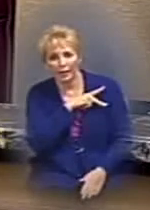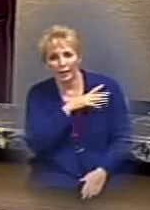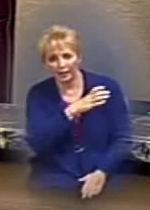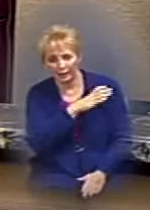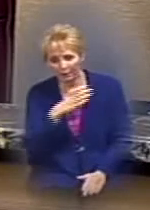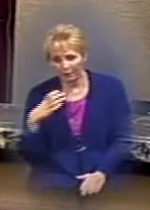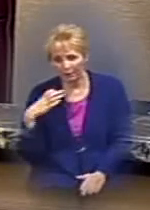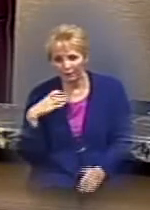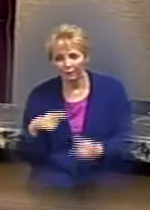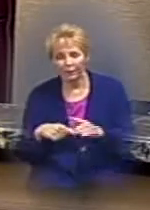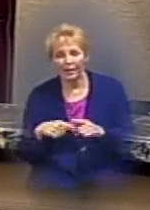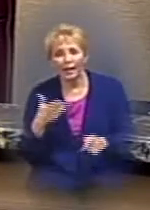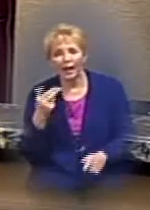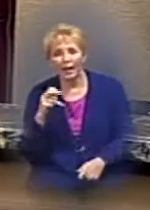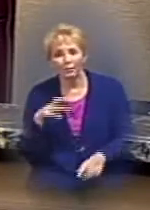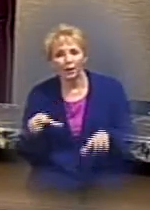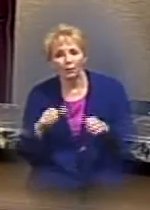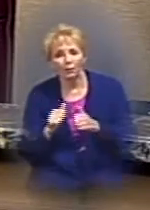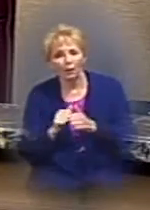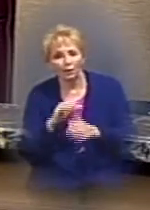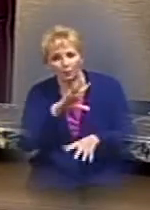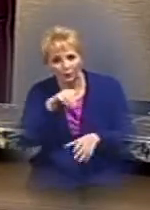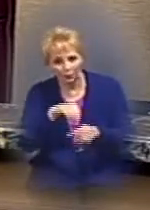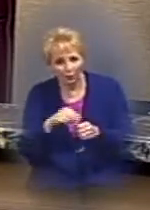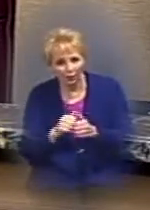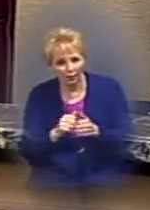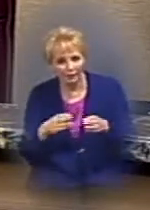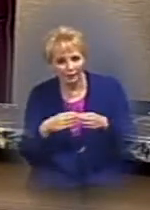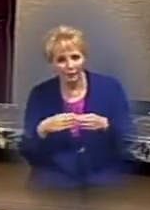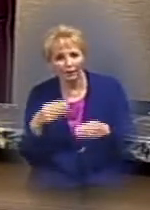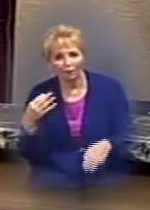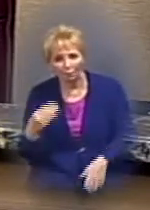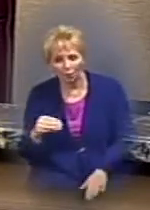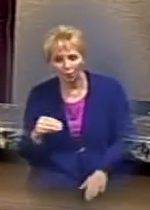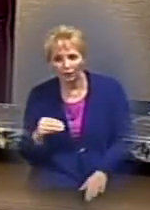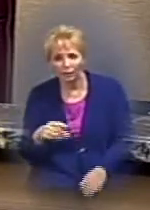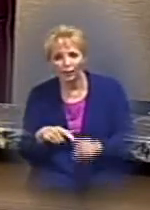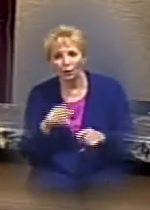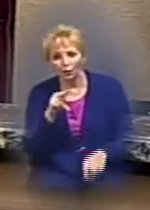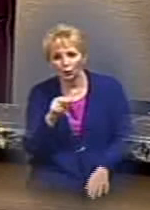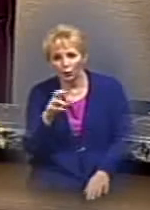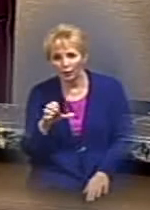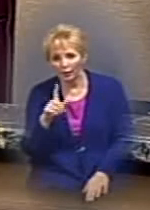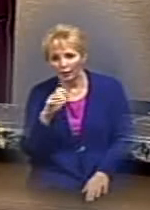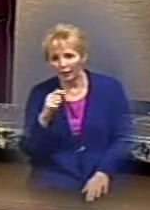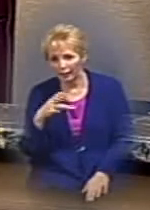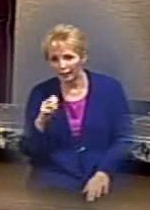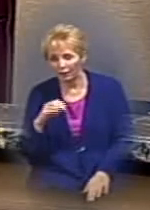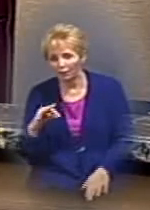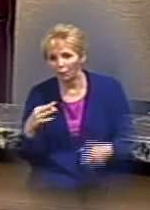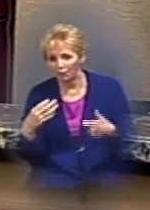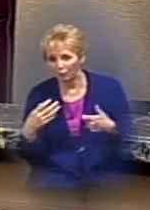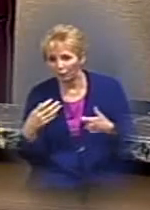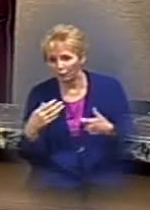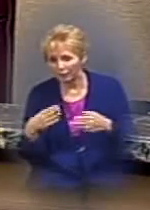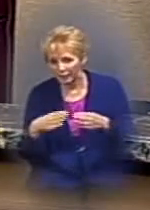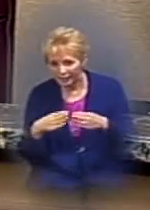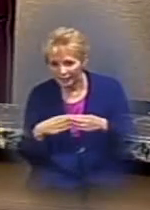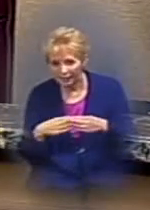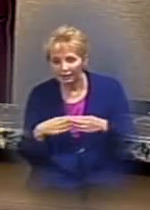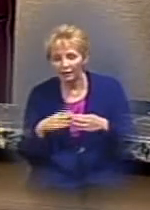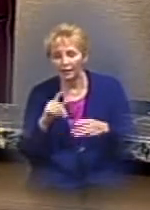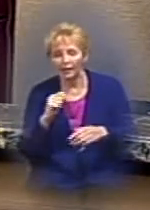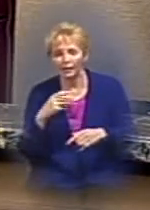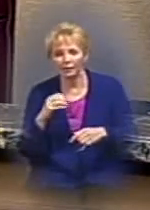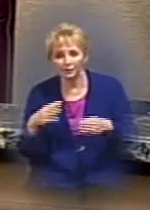whereas Councilman Hamer actively participated on behalf of the City of Morganton in the North Carolina League of Municipalities, the National League of Cities,